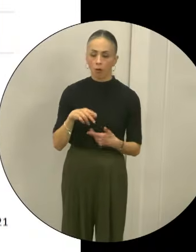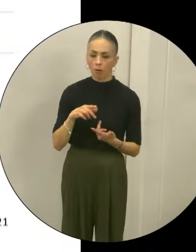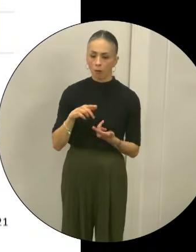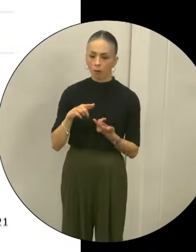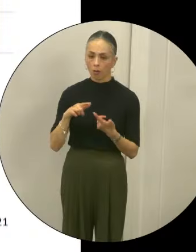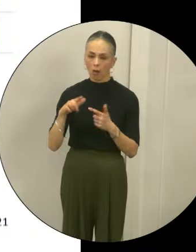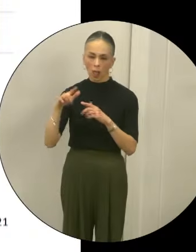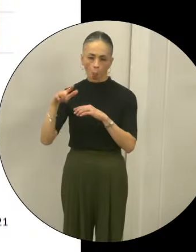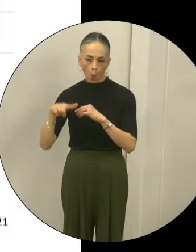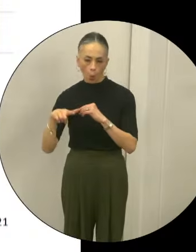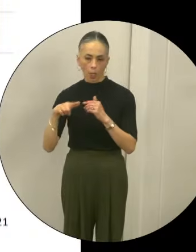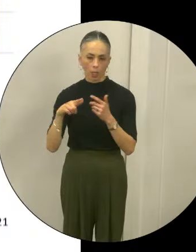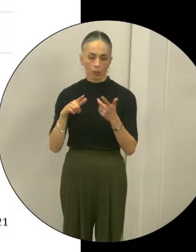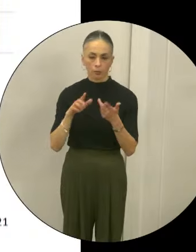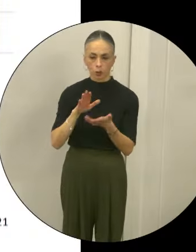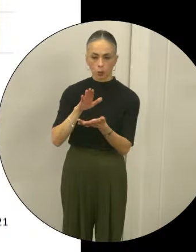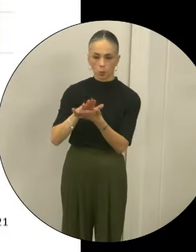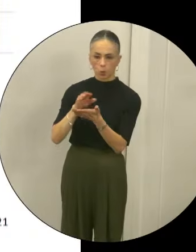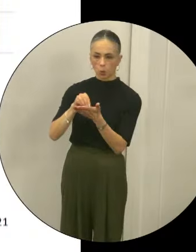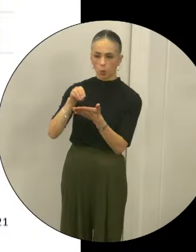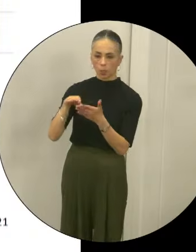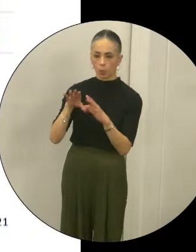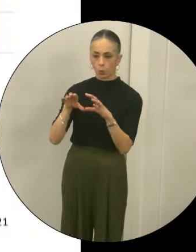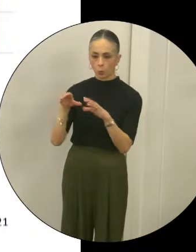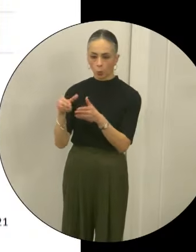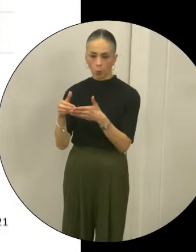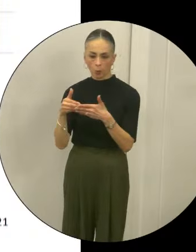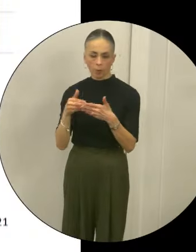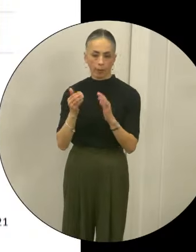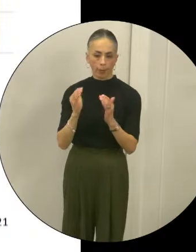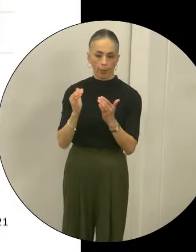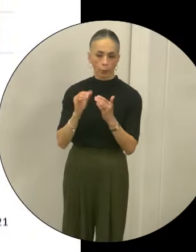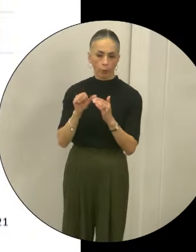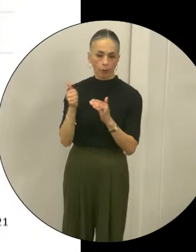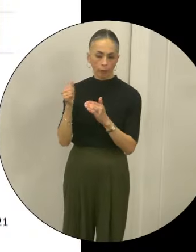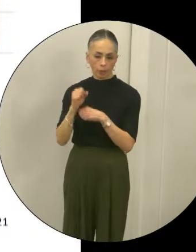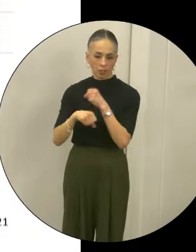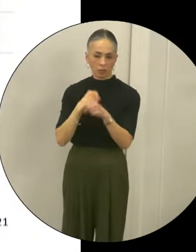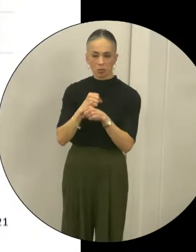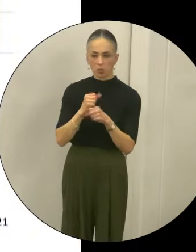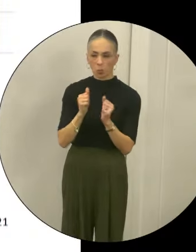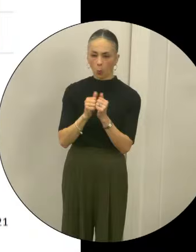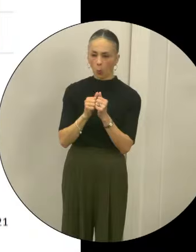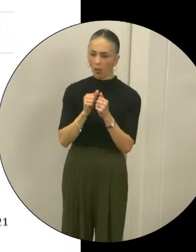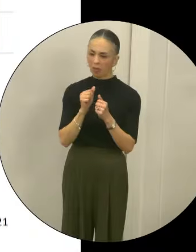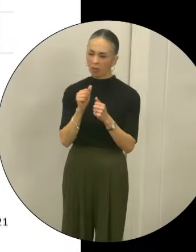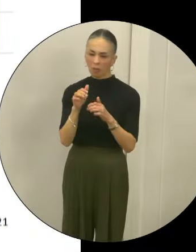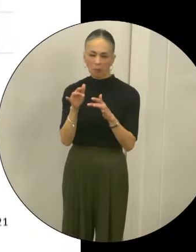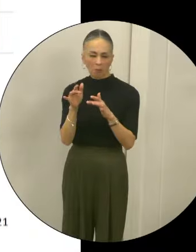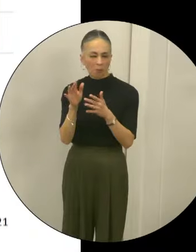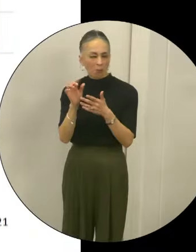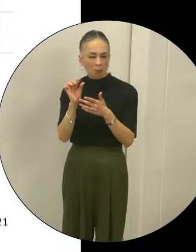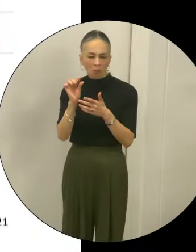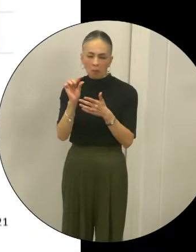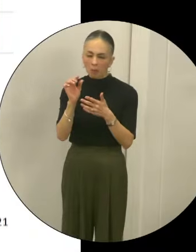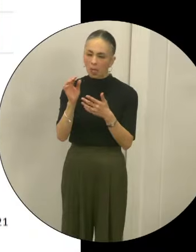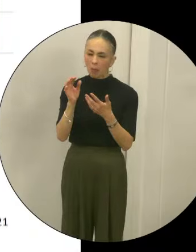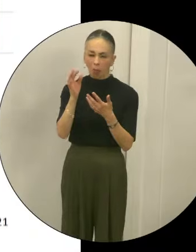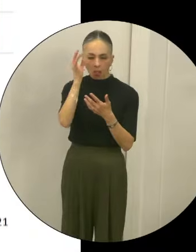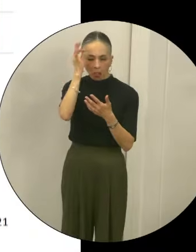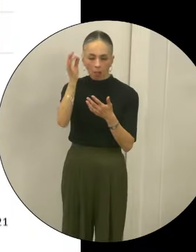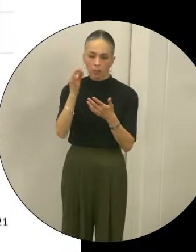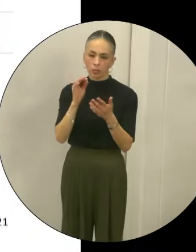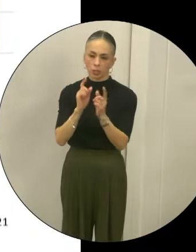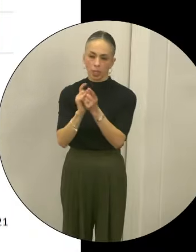student groups when compared to the prior year, with minimal to no changes in the Black, Hispanic, Latino, and Title I school student